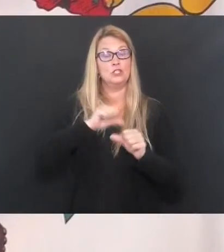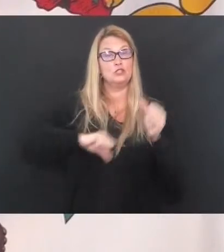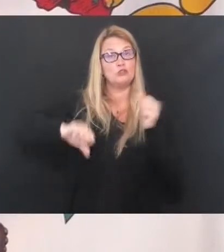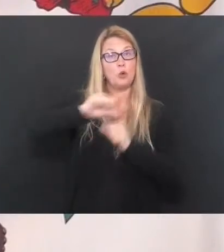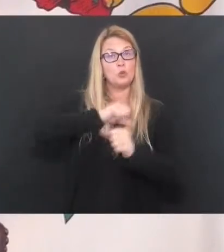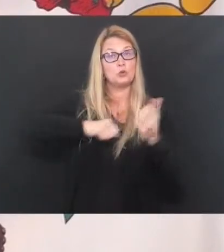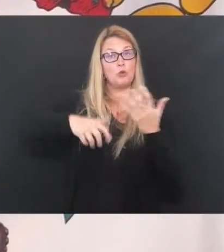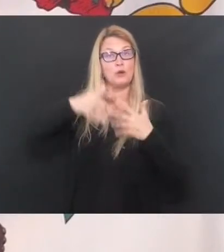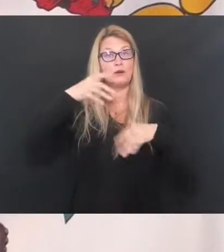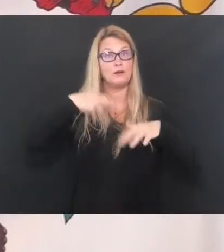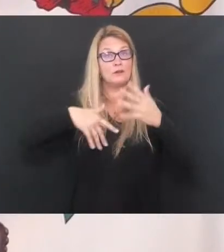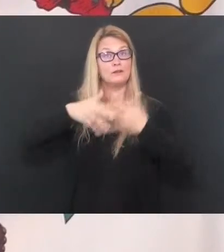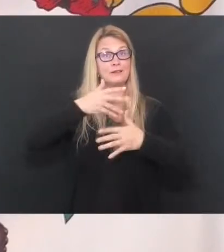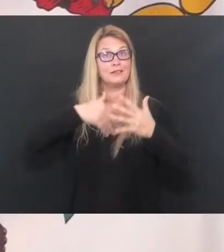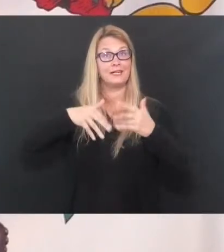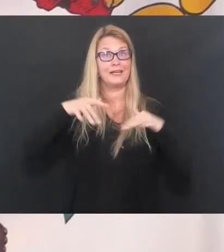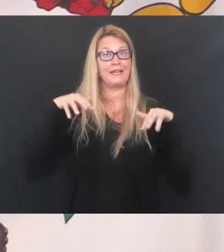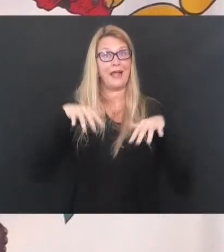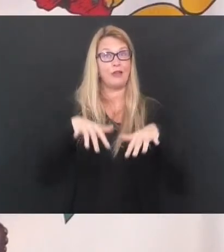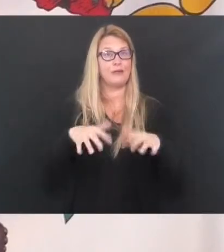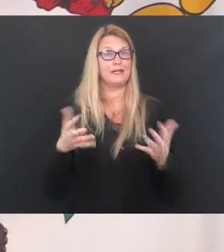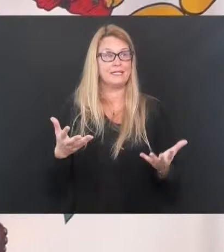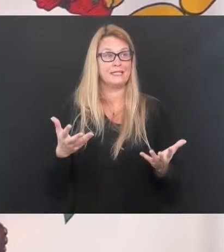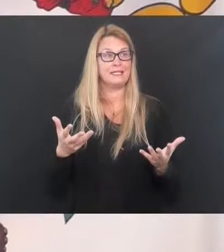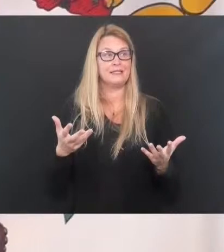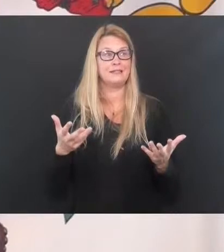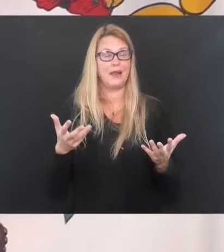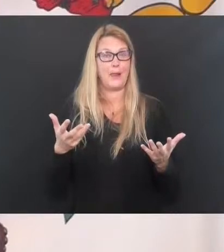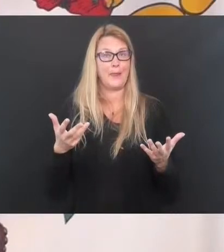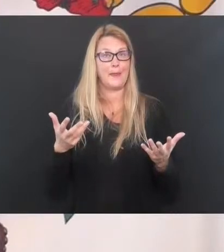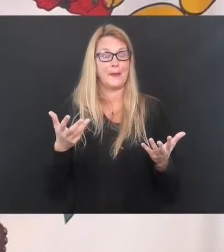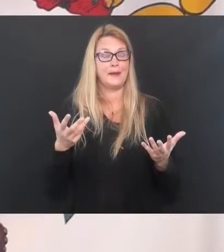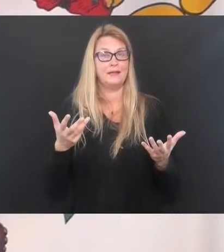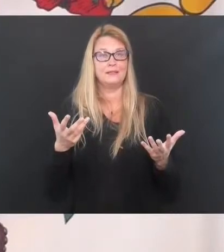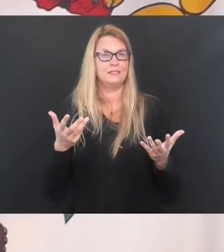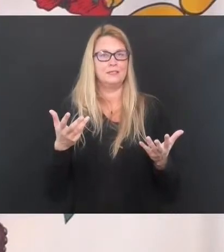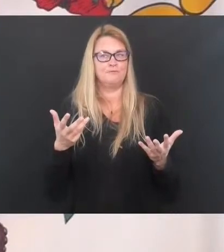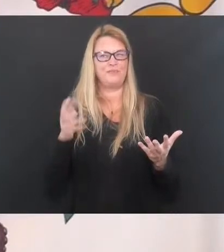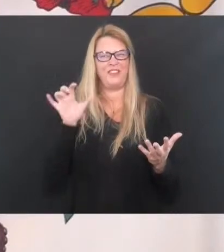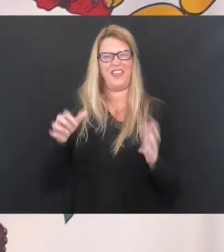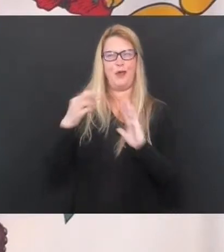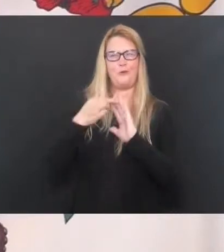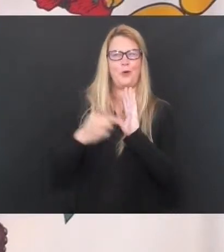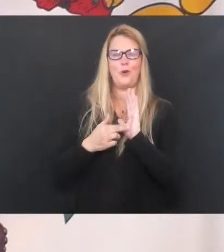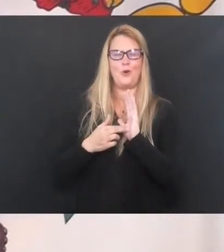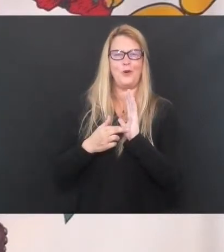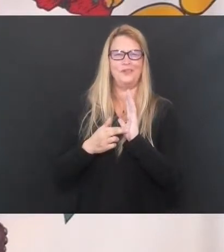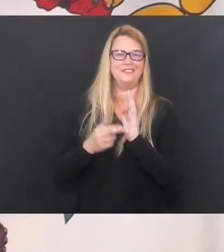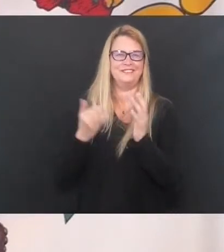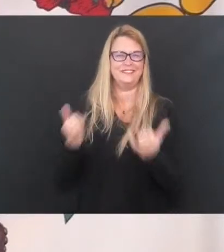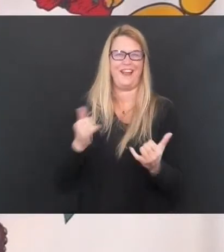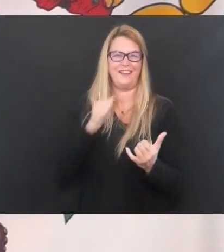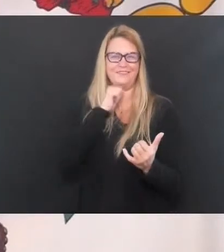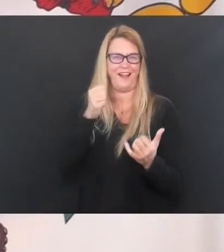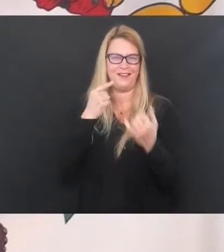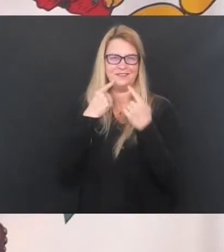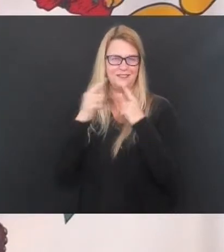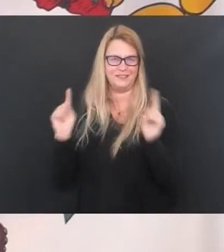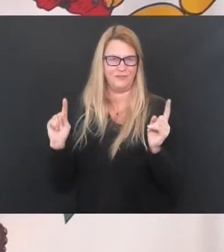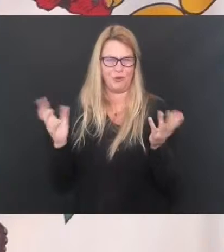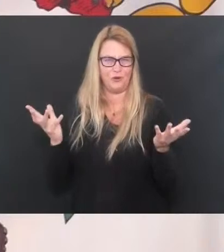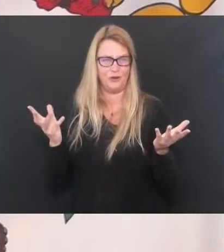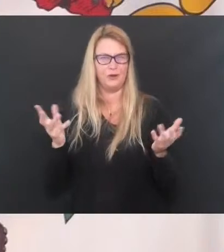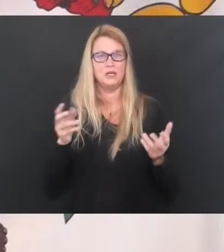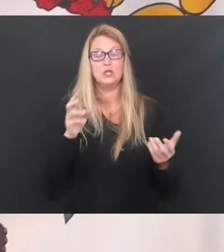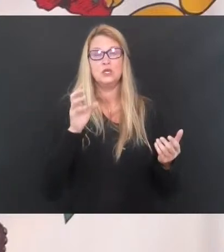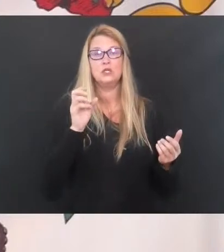just not going to work. And as we, we're supportive of our fairs and festivals and things like